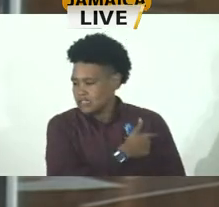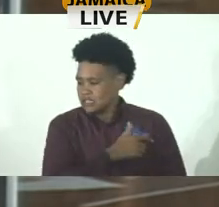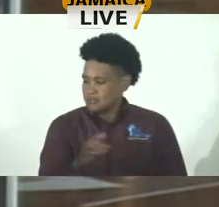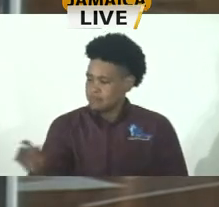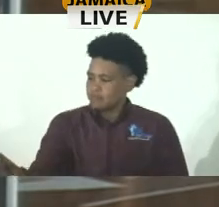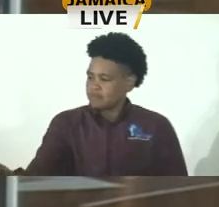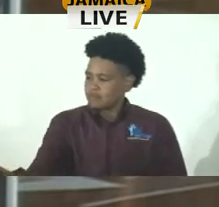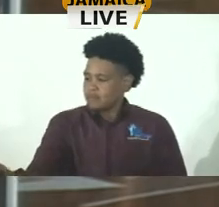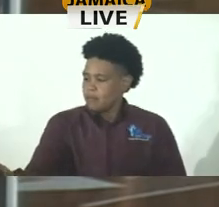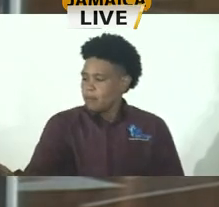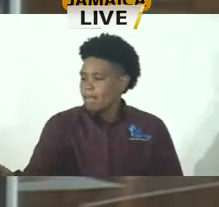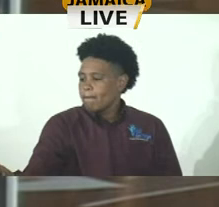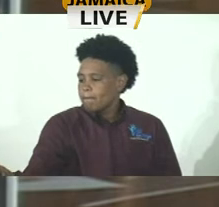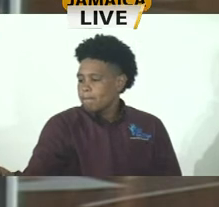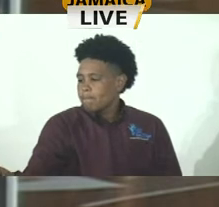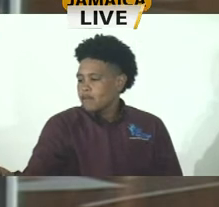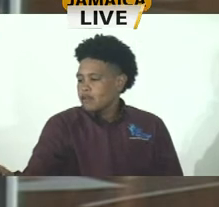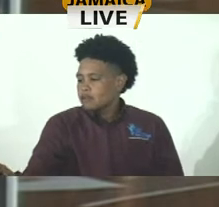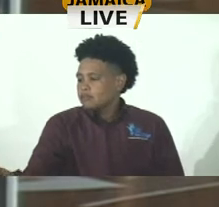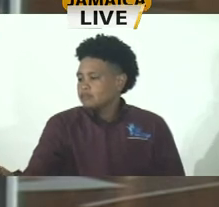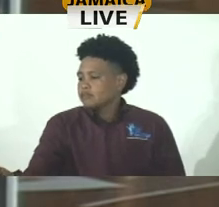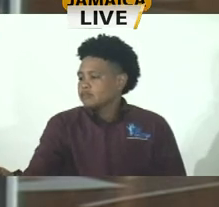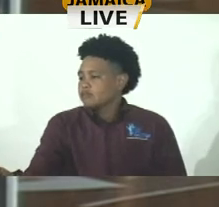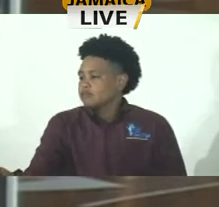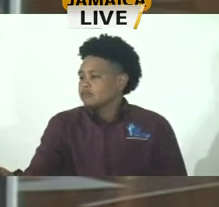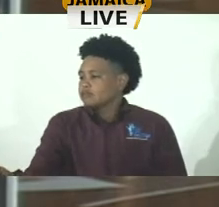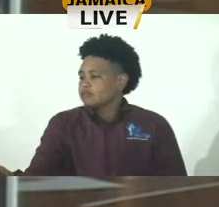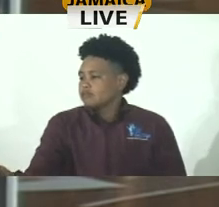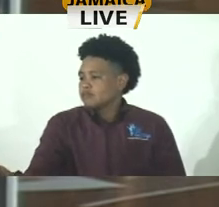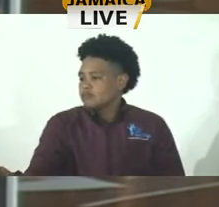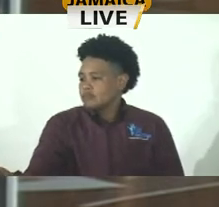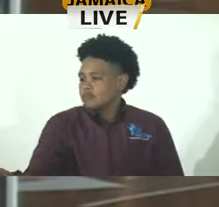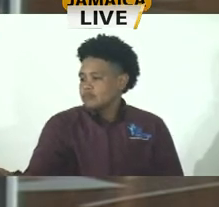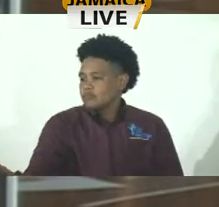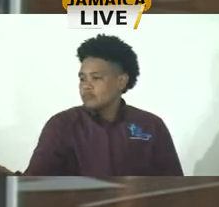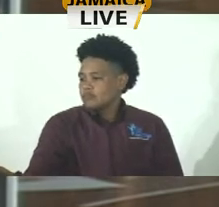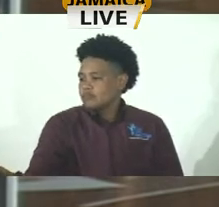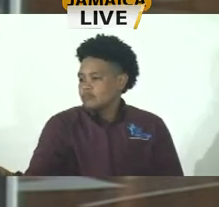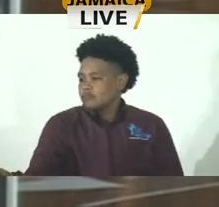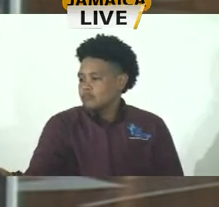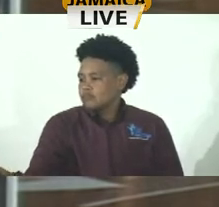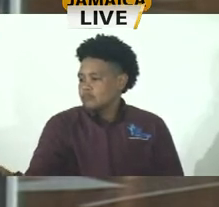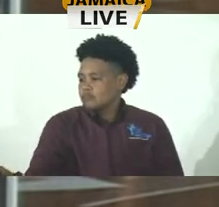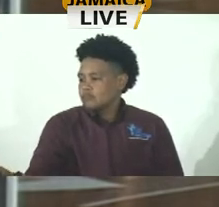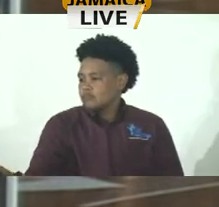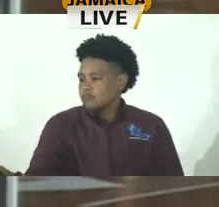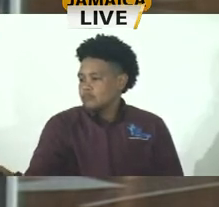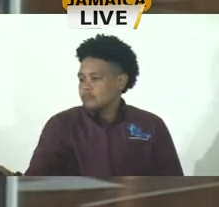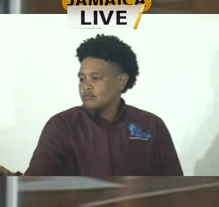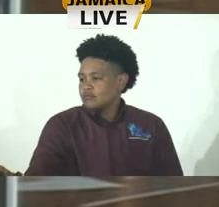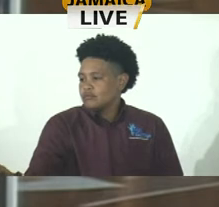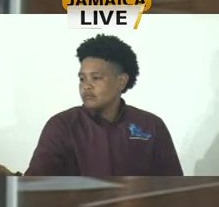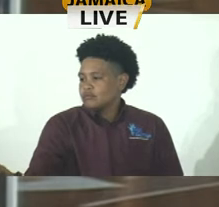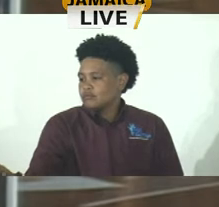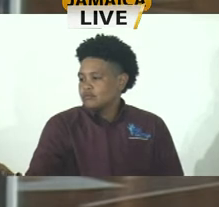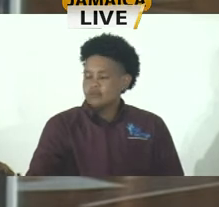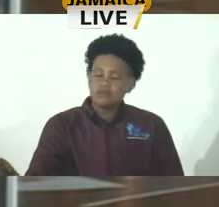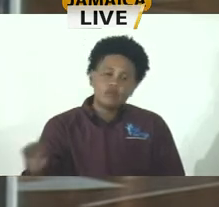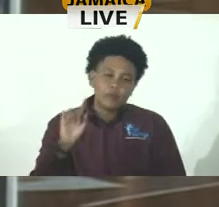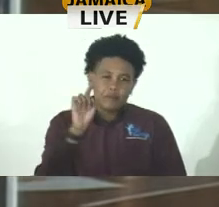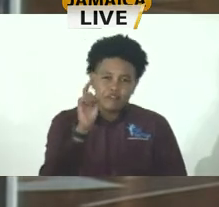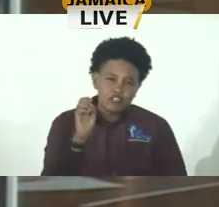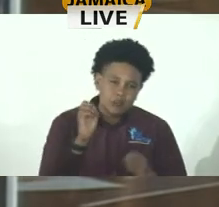first of um more to come and like the prime minister i wish to express my